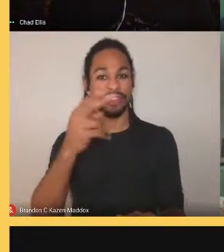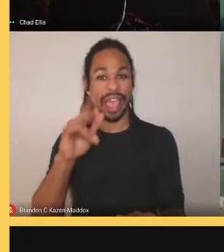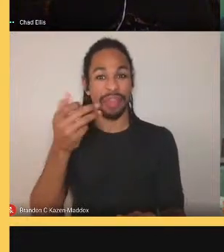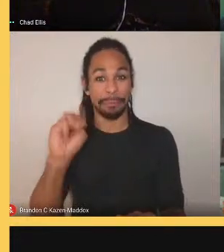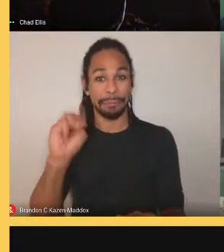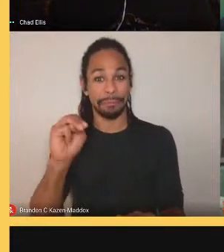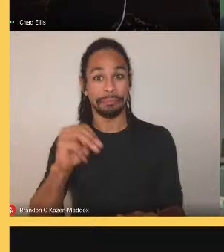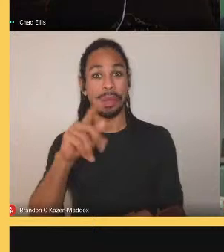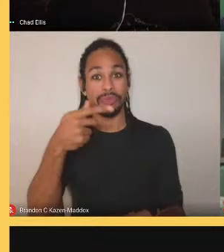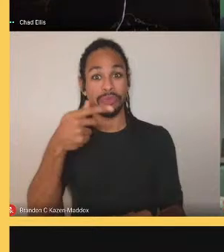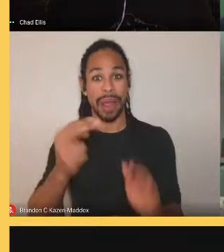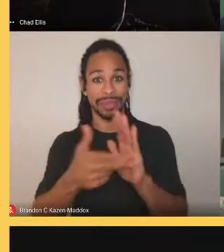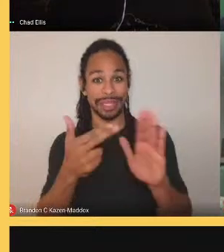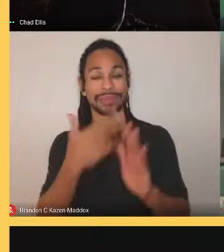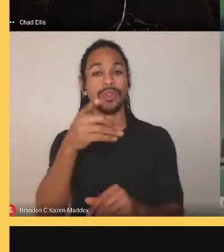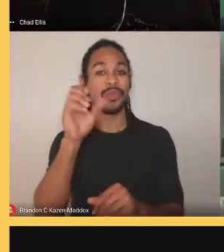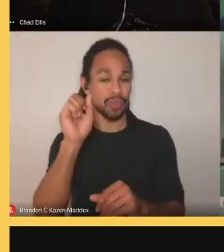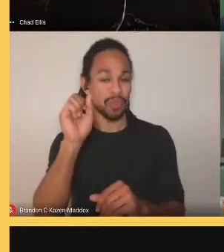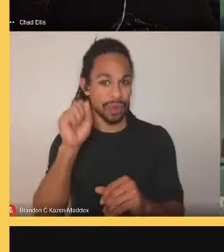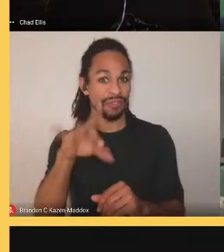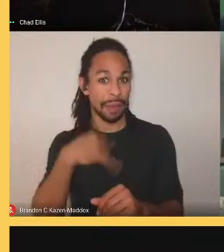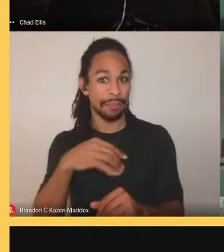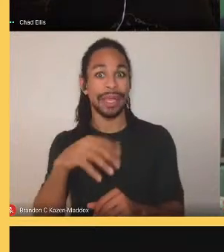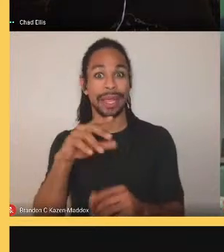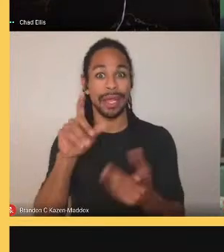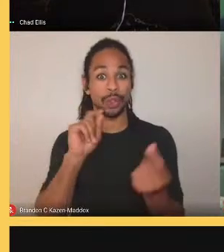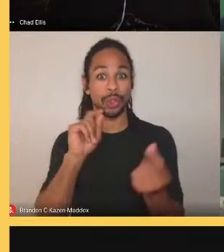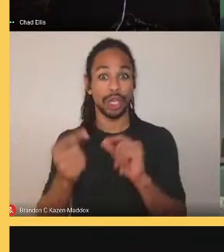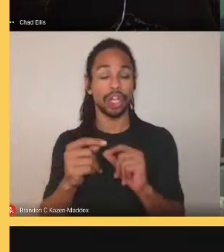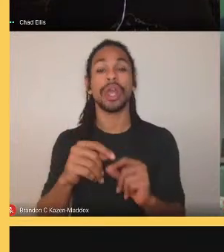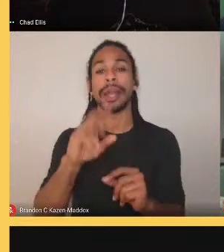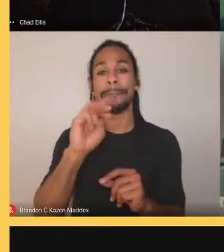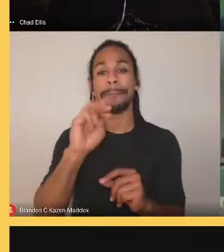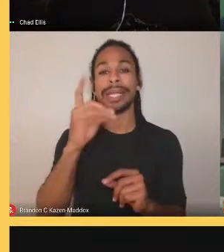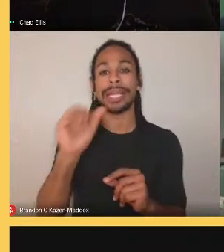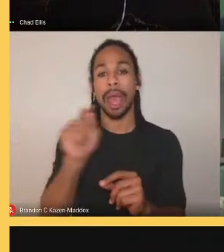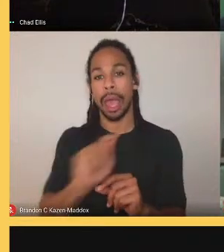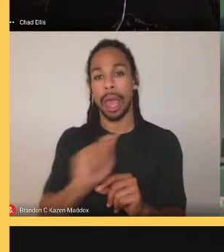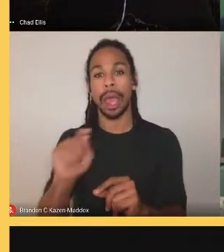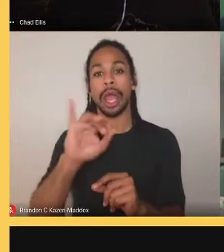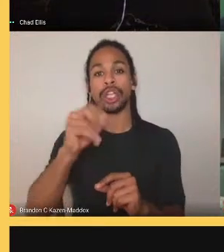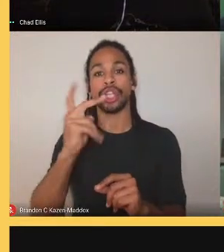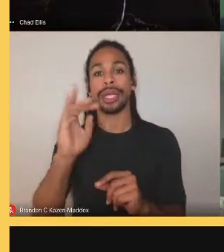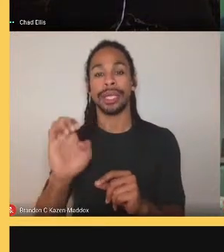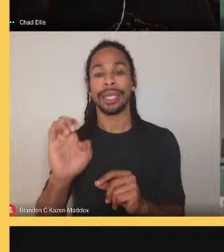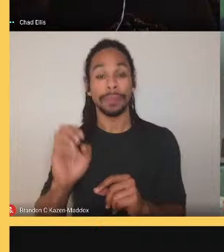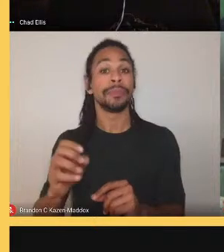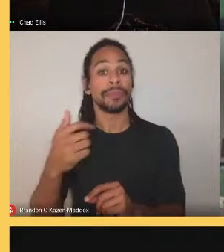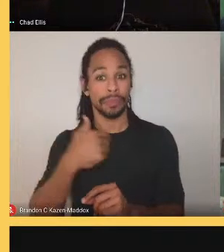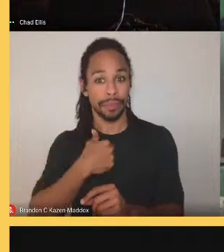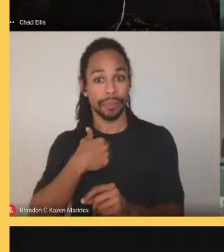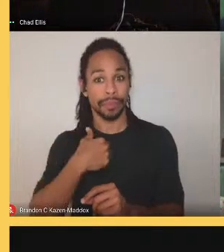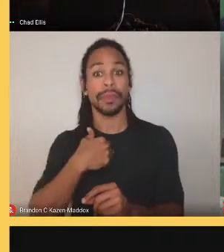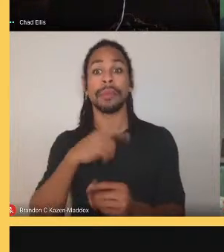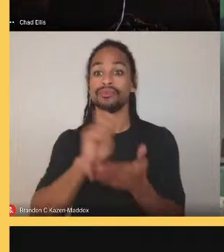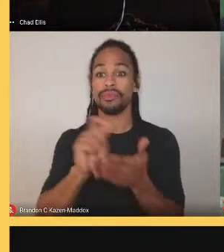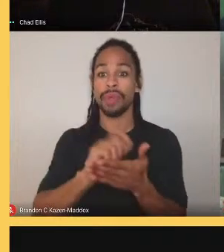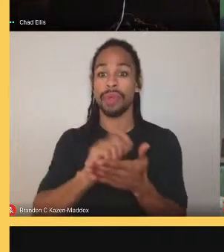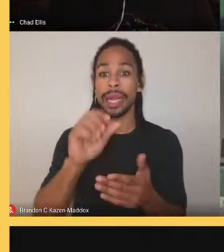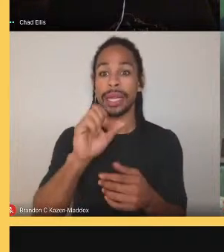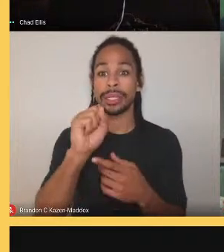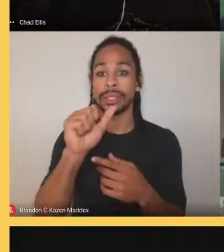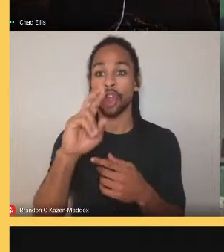at @media_junkie. I'm writing Sersamine, which is a South Asian fantasy